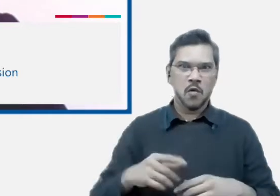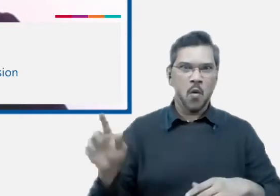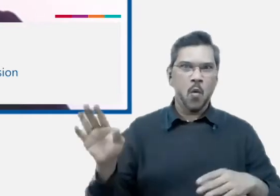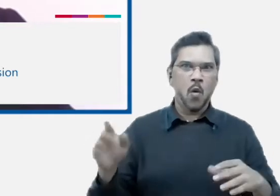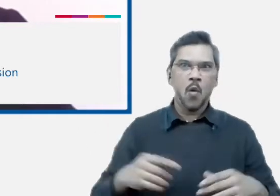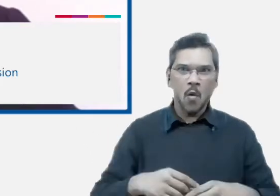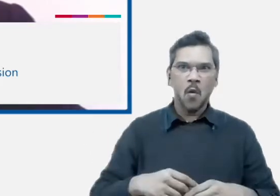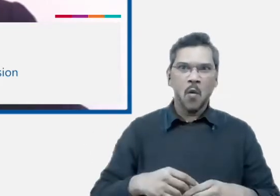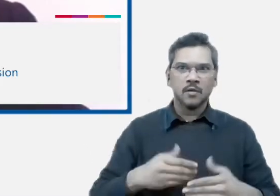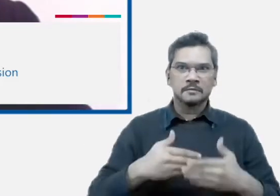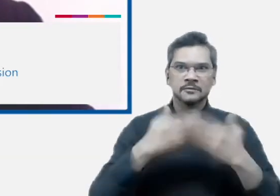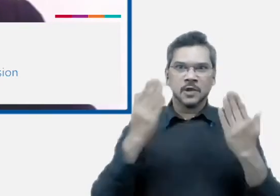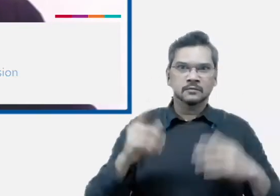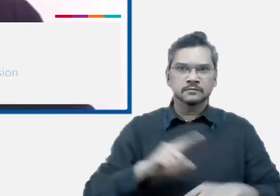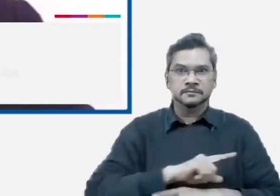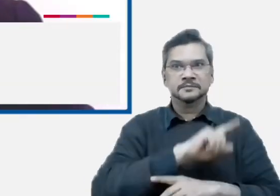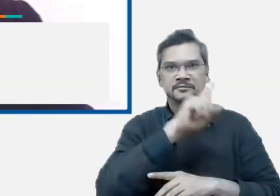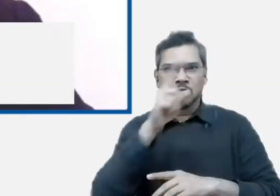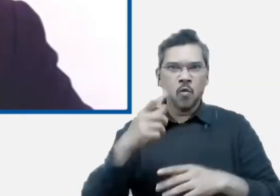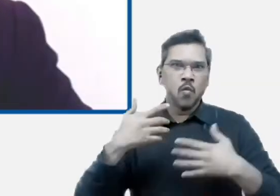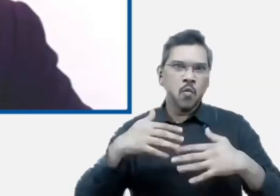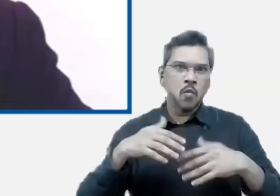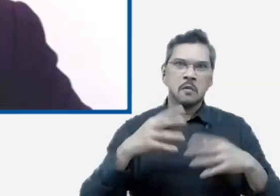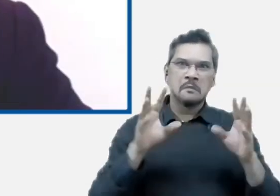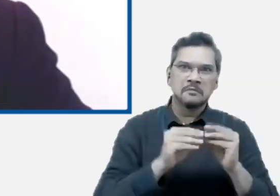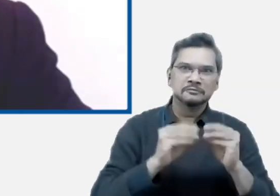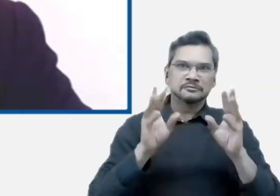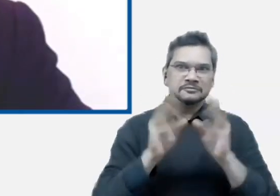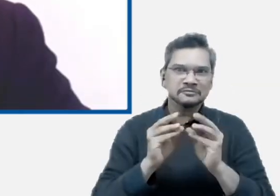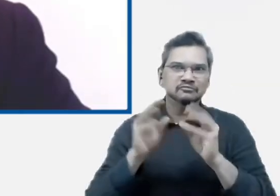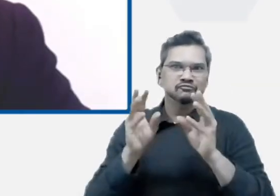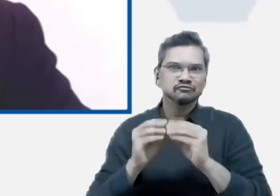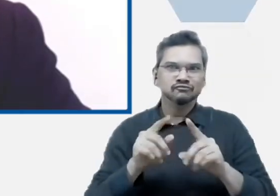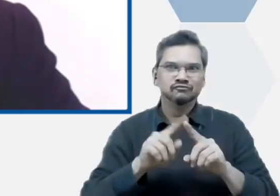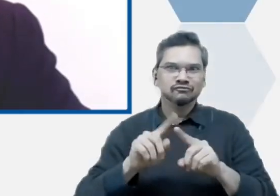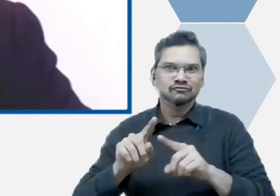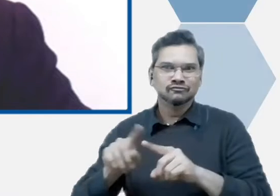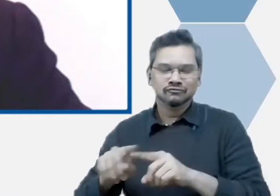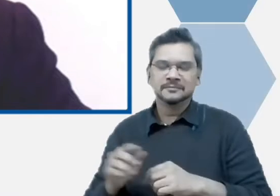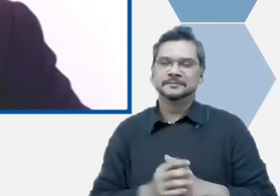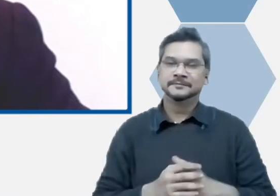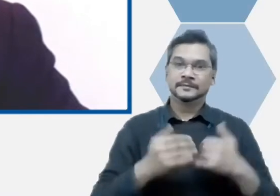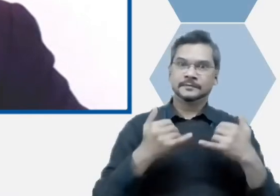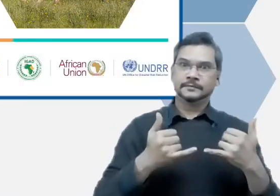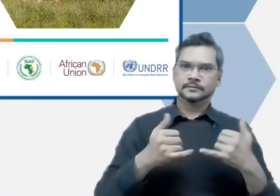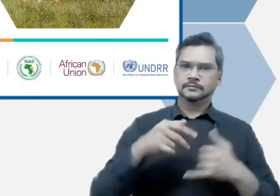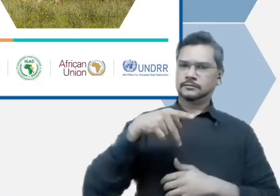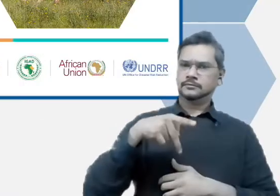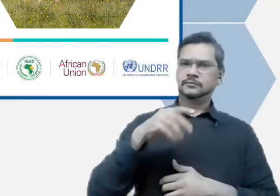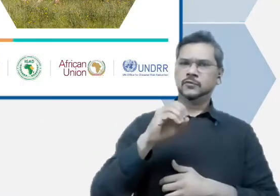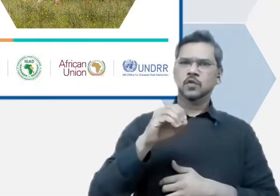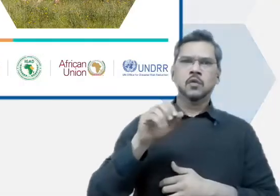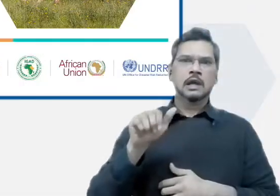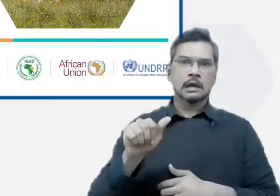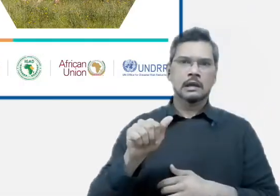Before I start presenting the POA matrix, especially the new matrix, I would like to give a bit